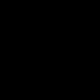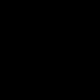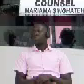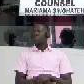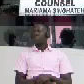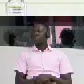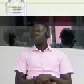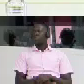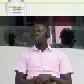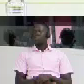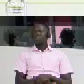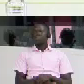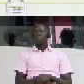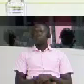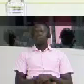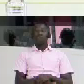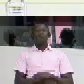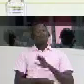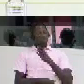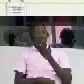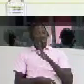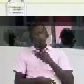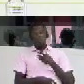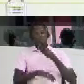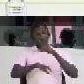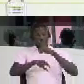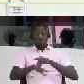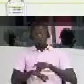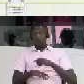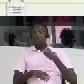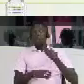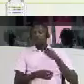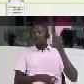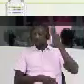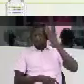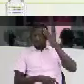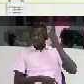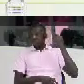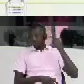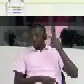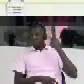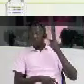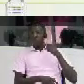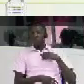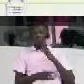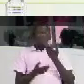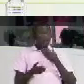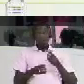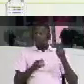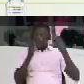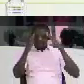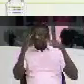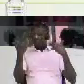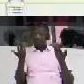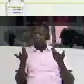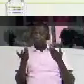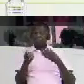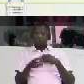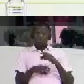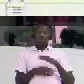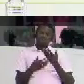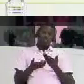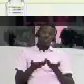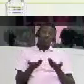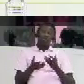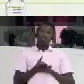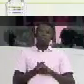dipé yégué légui duma ko dé yégg. That depends also. Sometimes when I'm aware, but other times